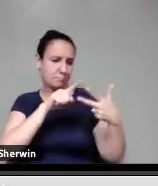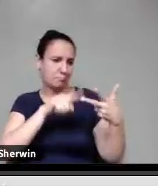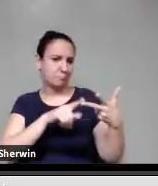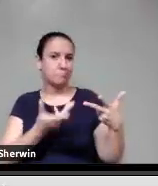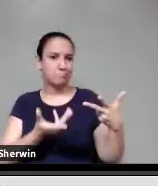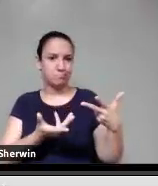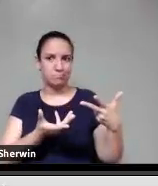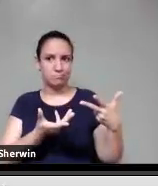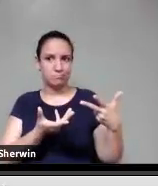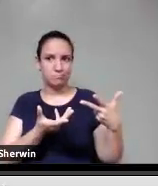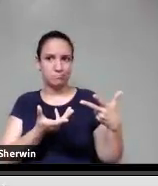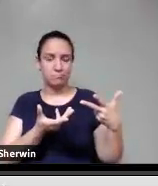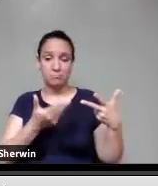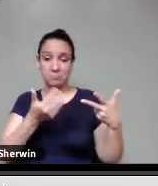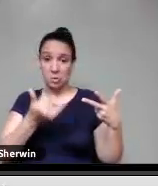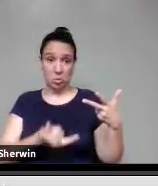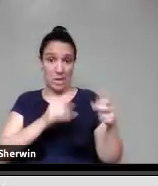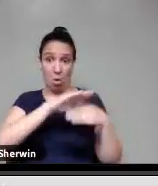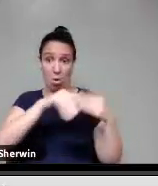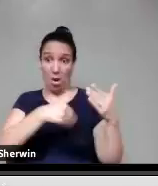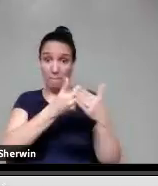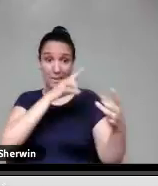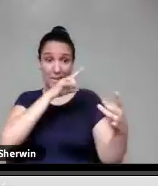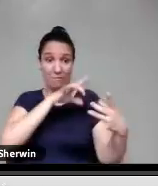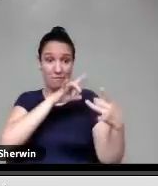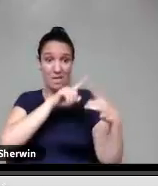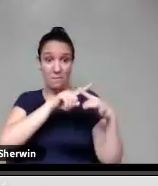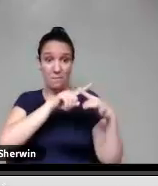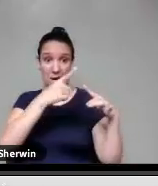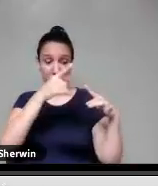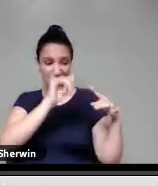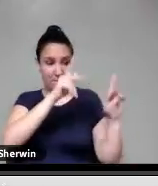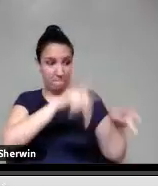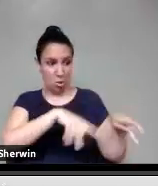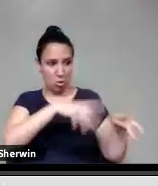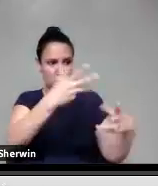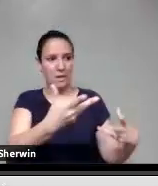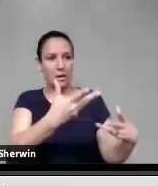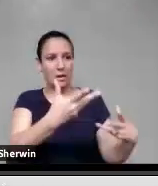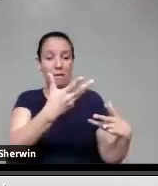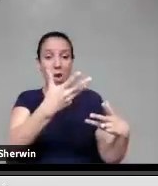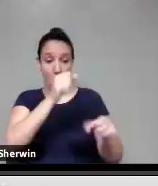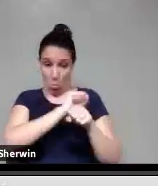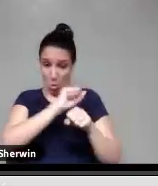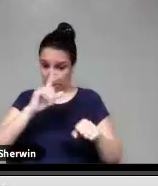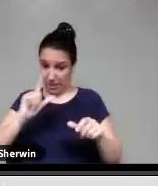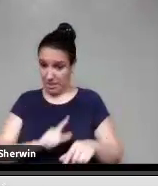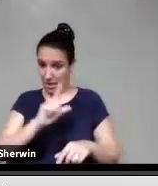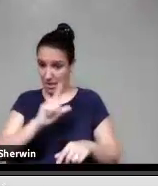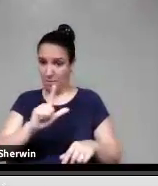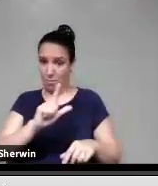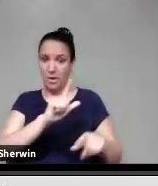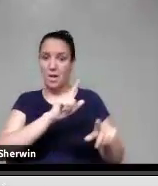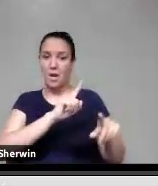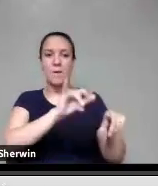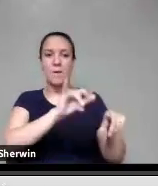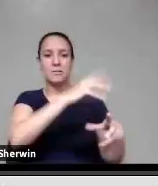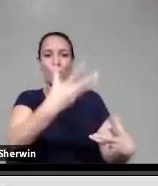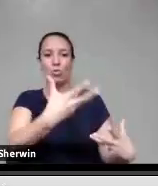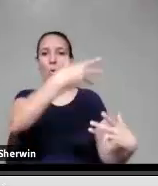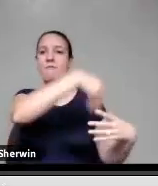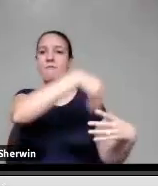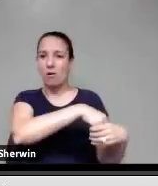gotten complete feedback from somebody who's enmeshed in the library and knows what the library can do, but has a